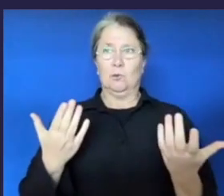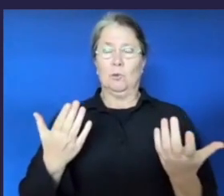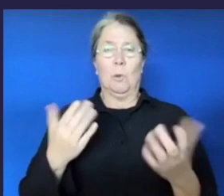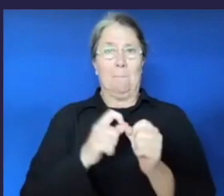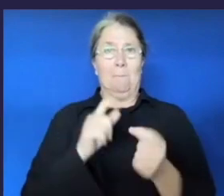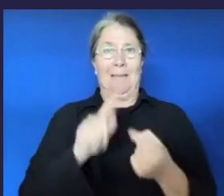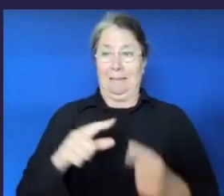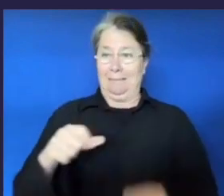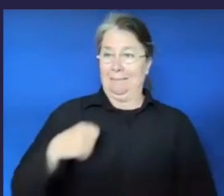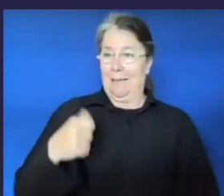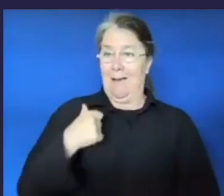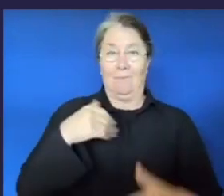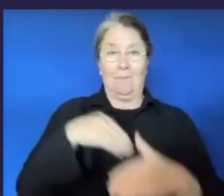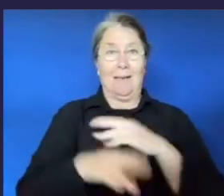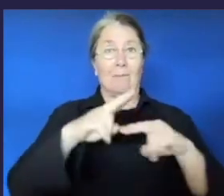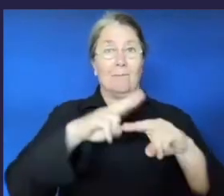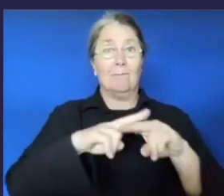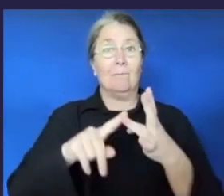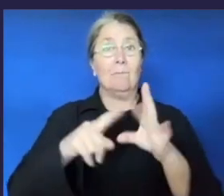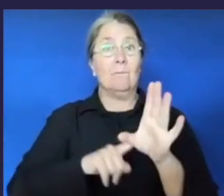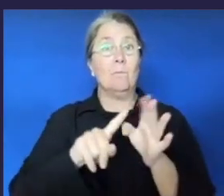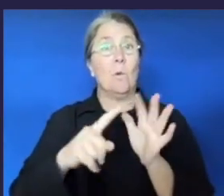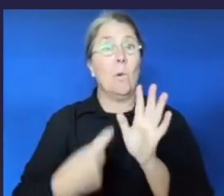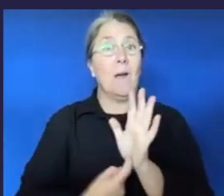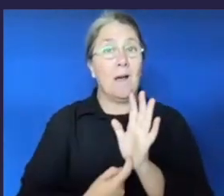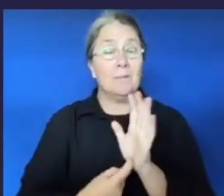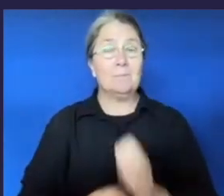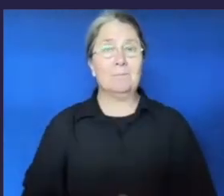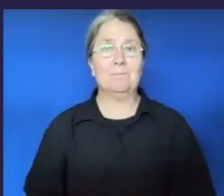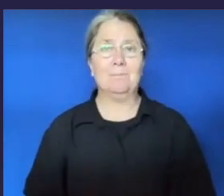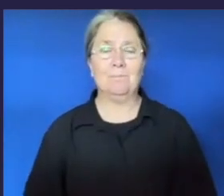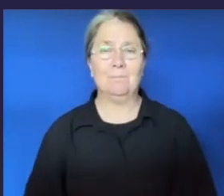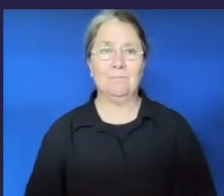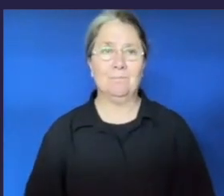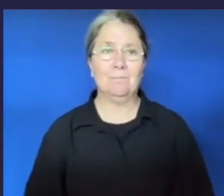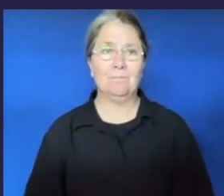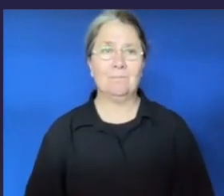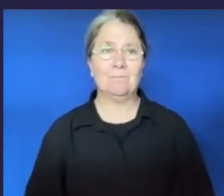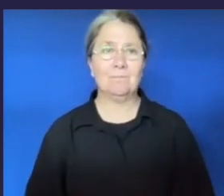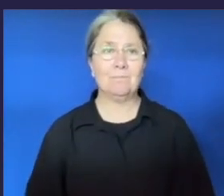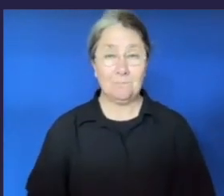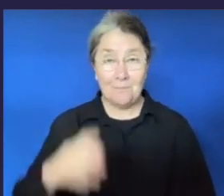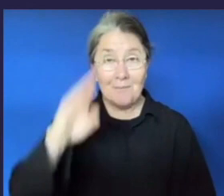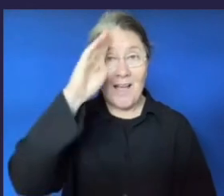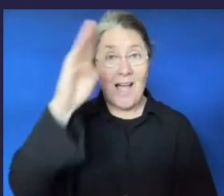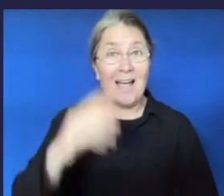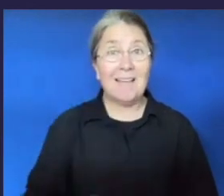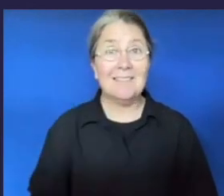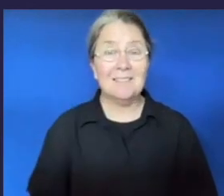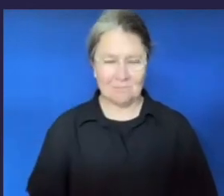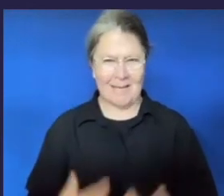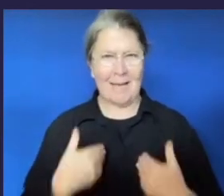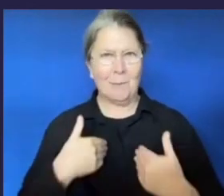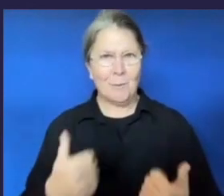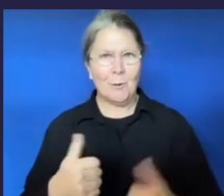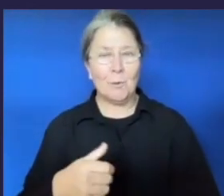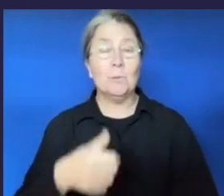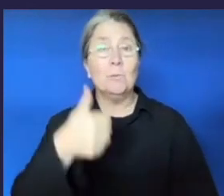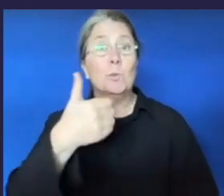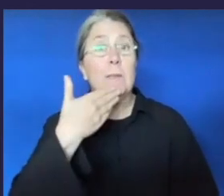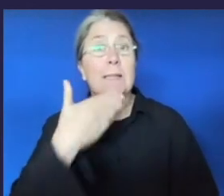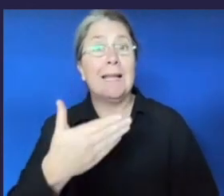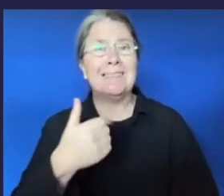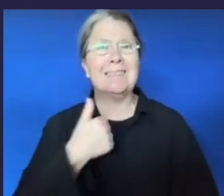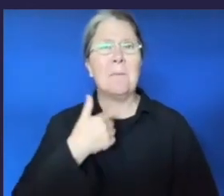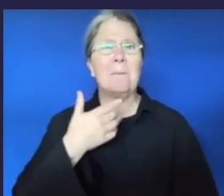office. Rach serves a patron in the box office. Hi. Hi, how are you? Good, thank you. I'm just picking